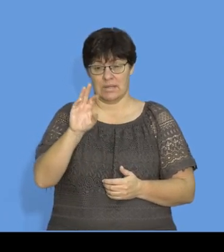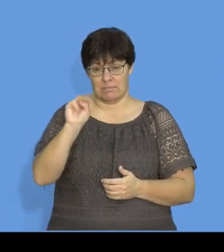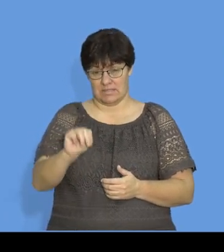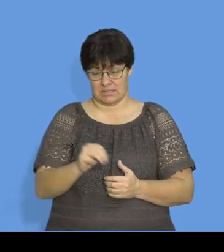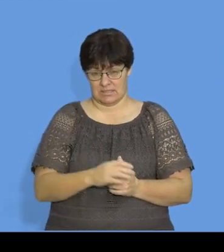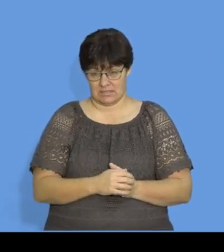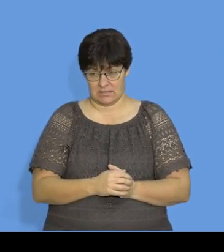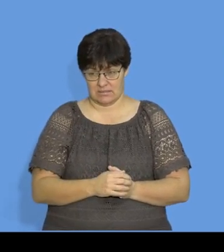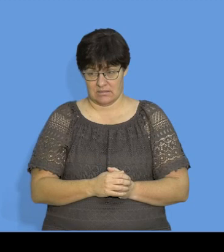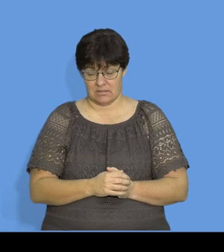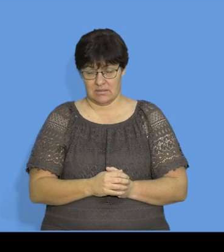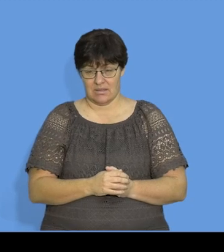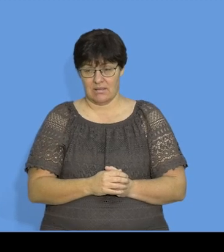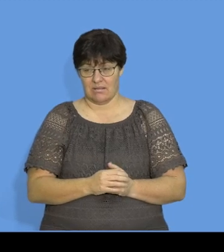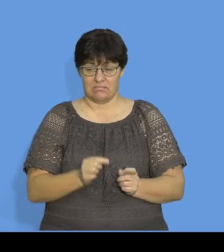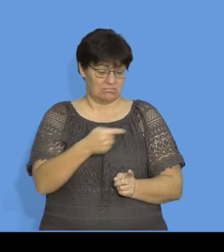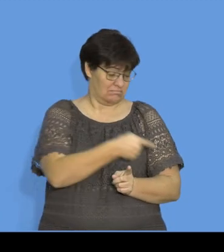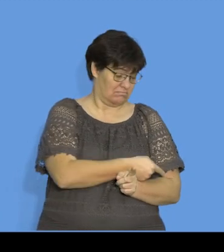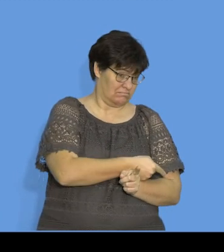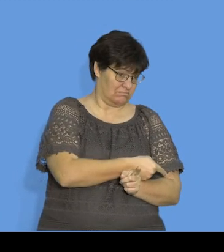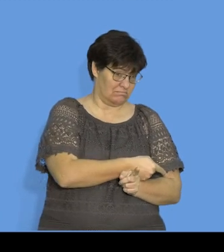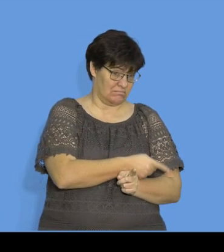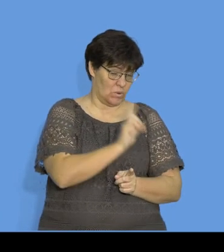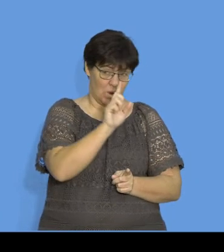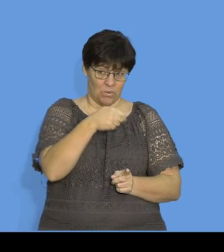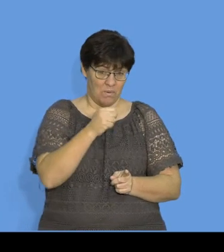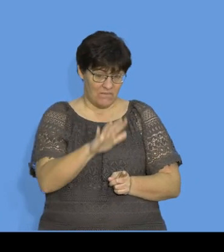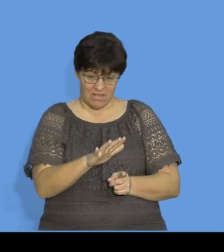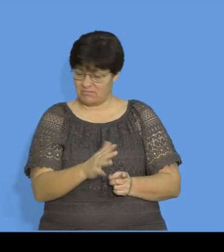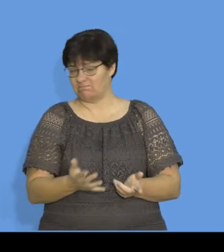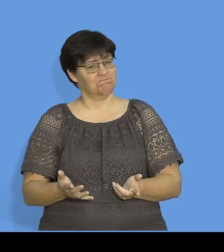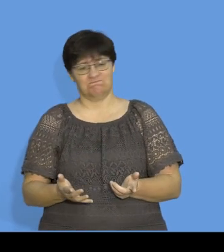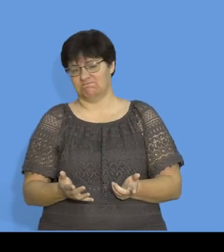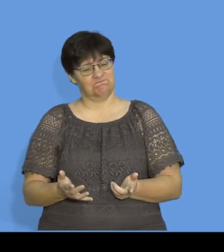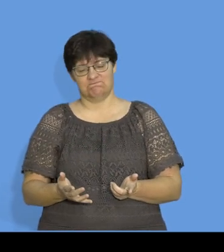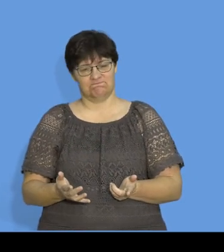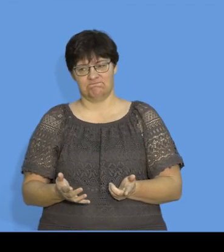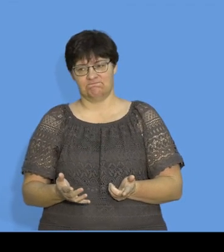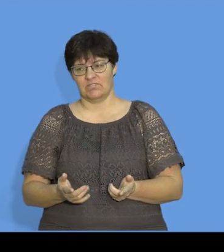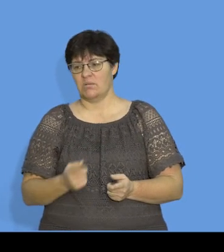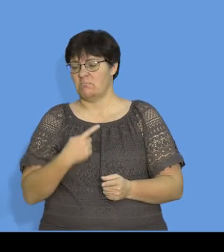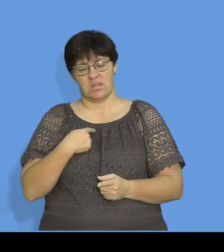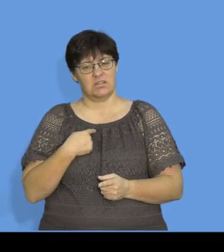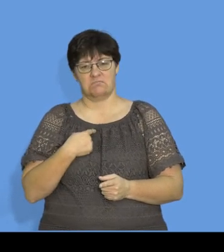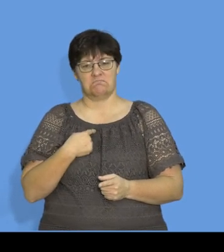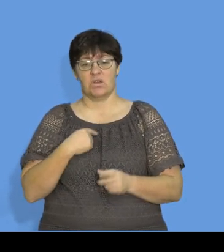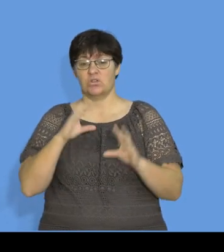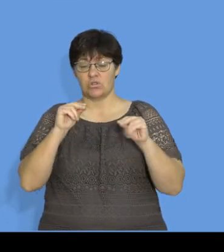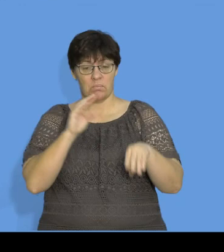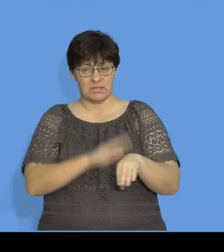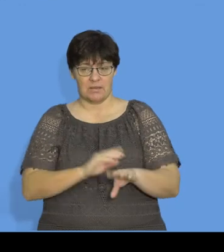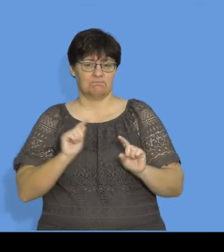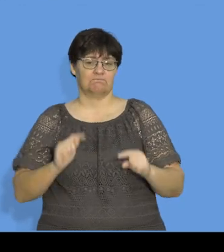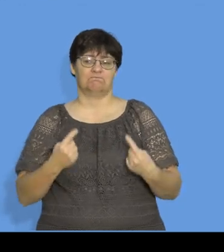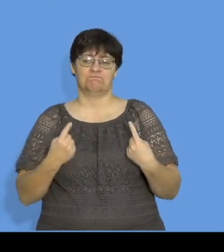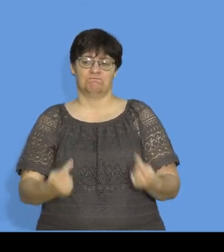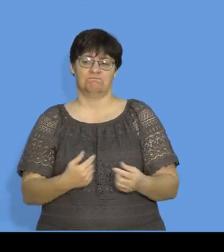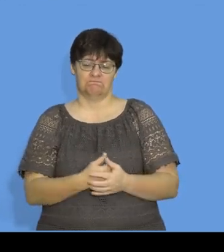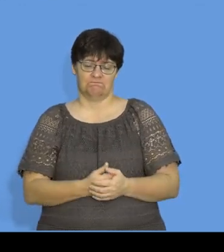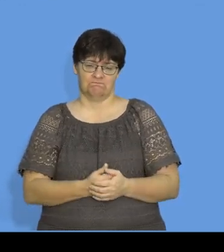28,13 meters. Okay, which is bigger than the distance he had. So he won't stop in